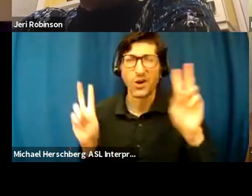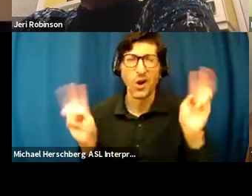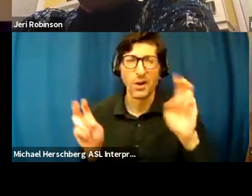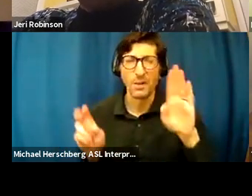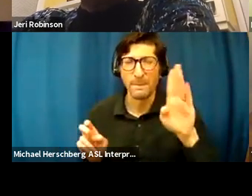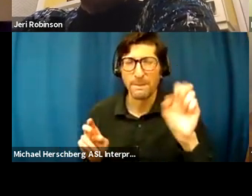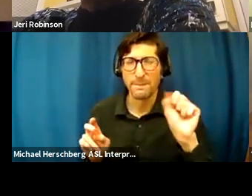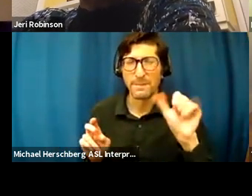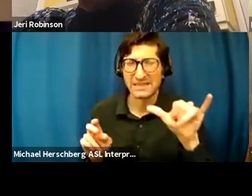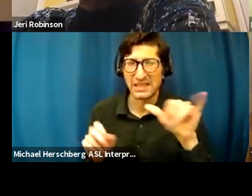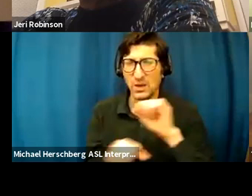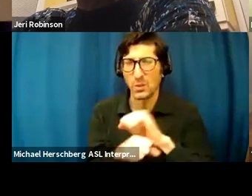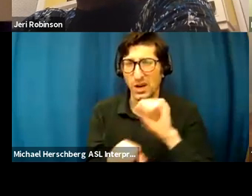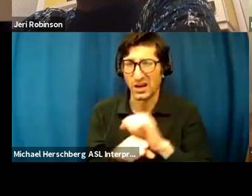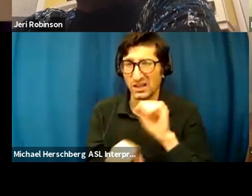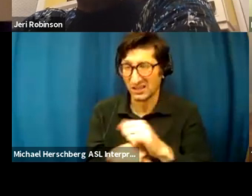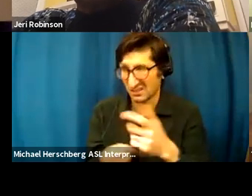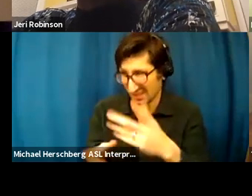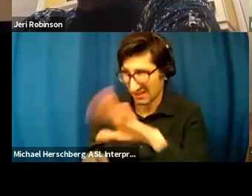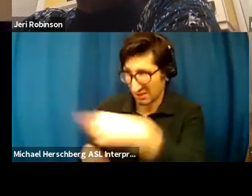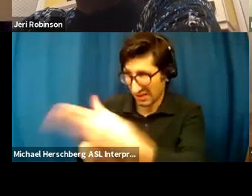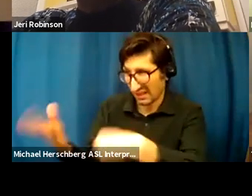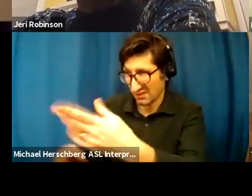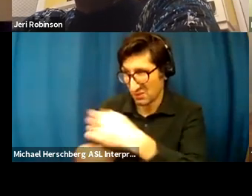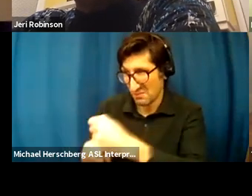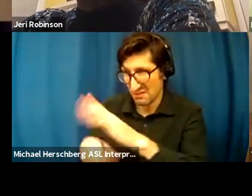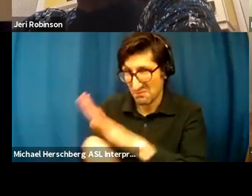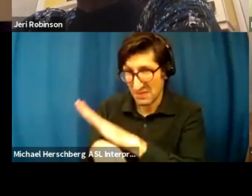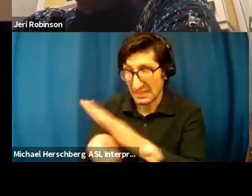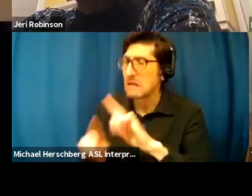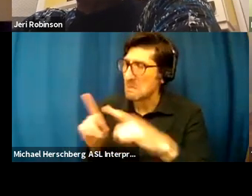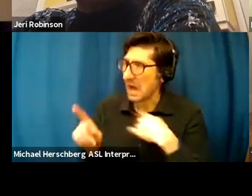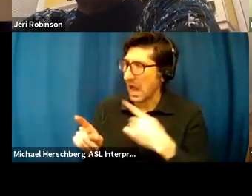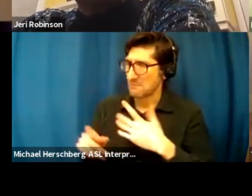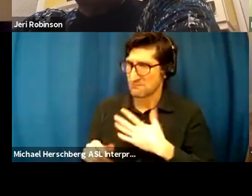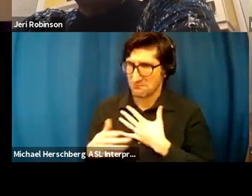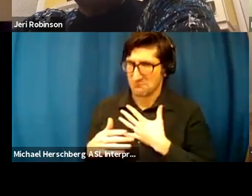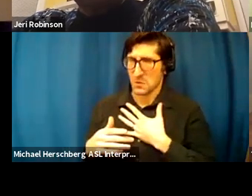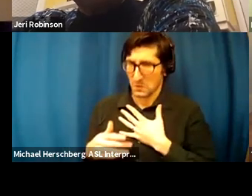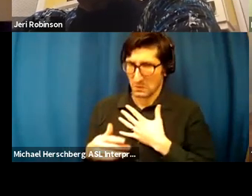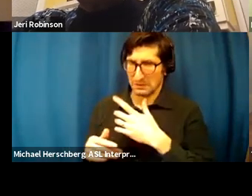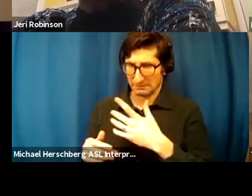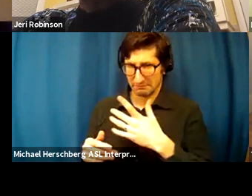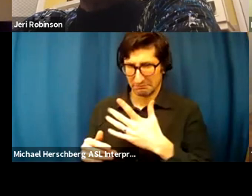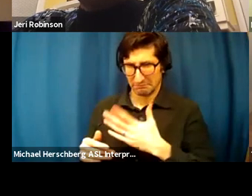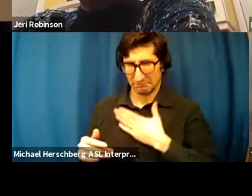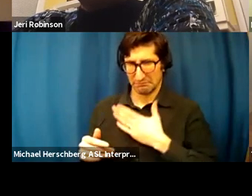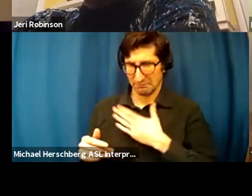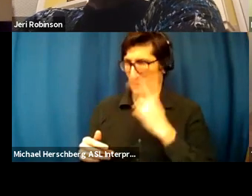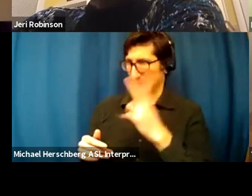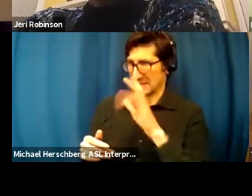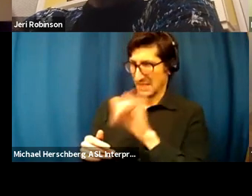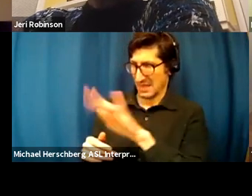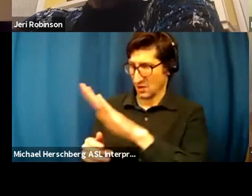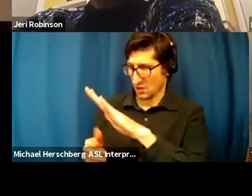you all have created for yourselves, the commitment to doing serious work is something that